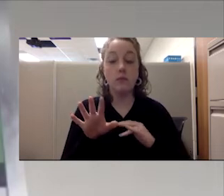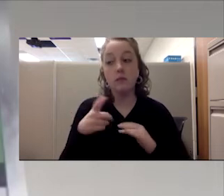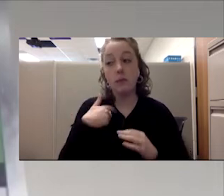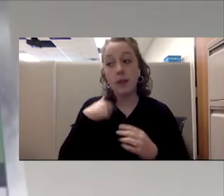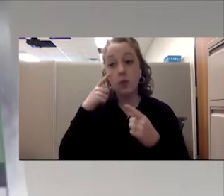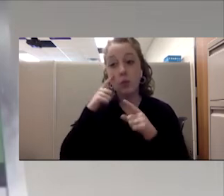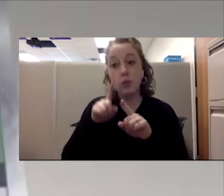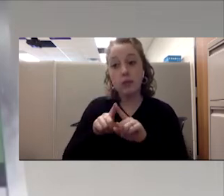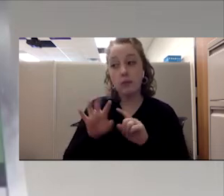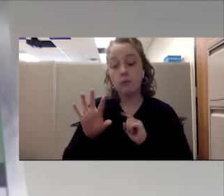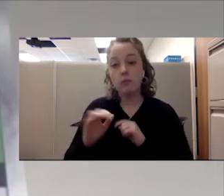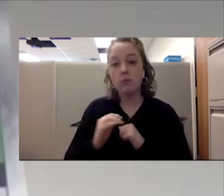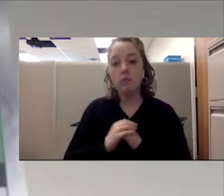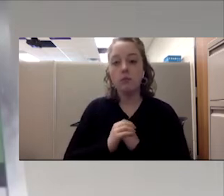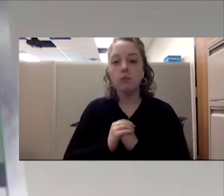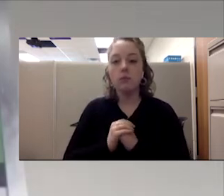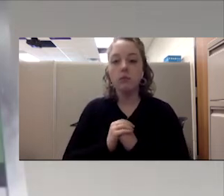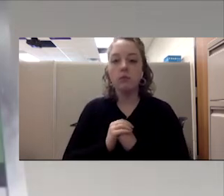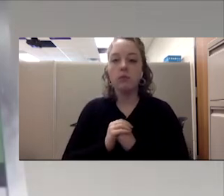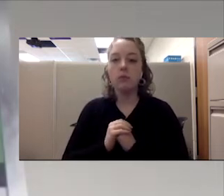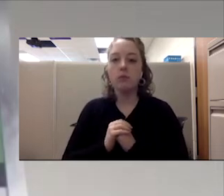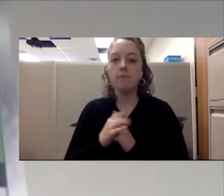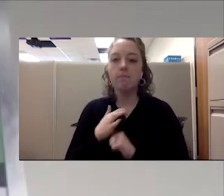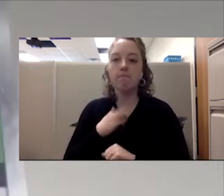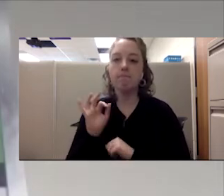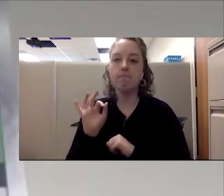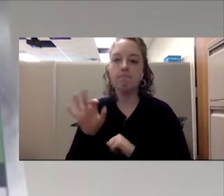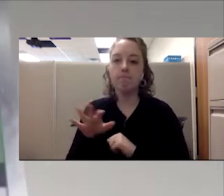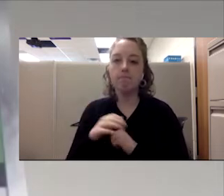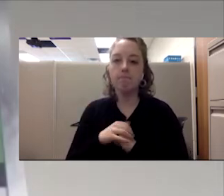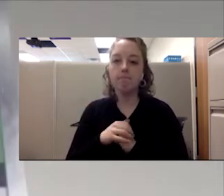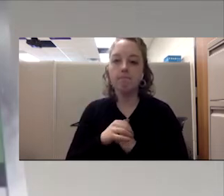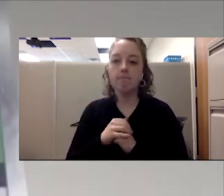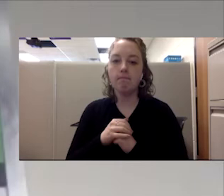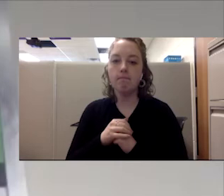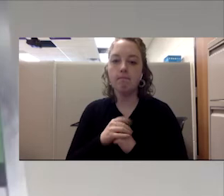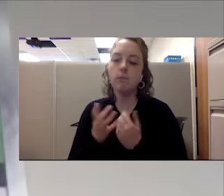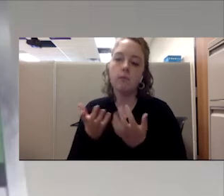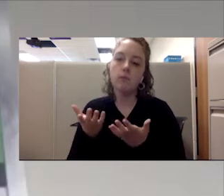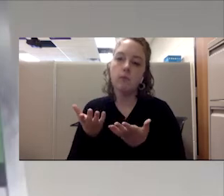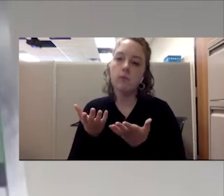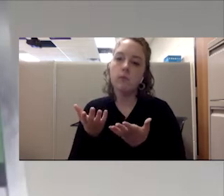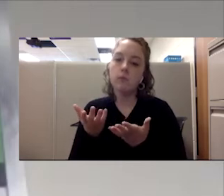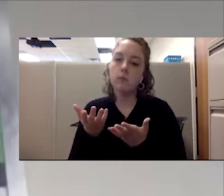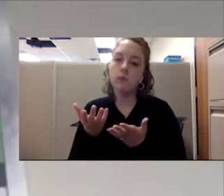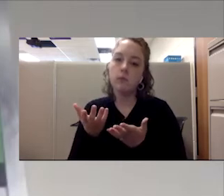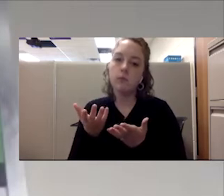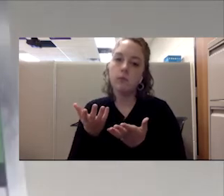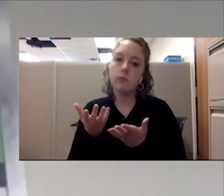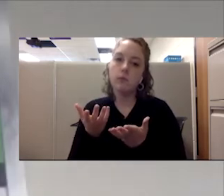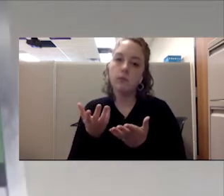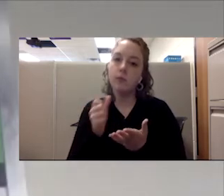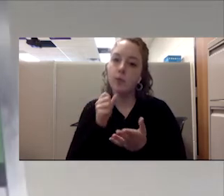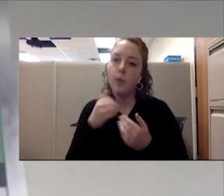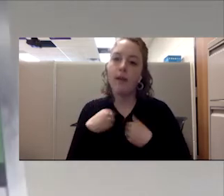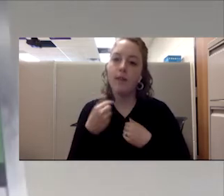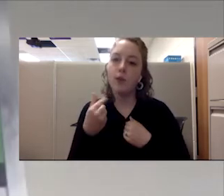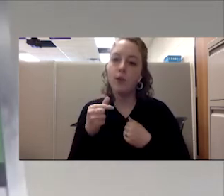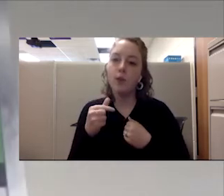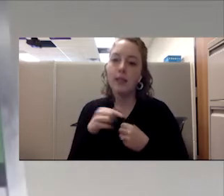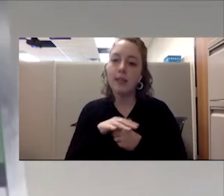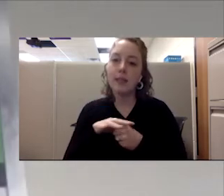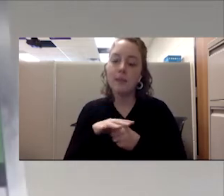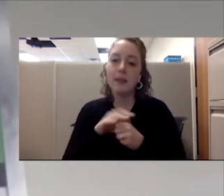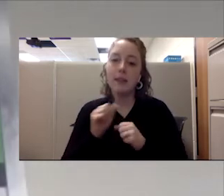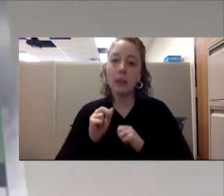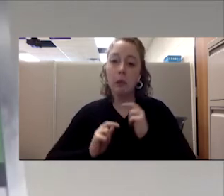on that. What I guess I want to make sure is, since we don't really have the option of a green space where we have 80 acres to build absolutely whatever we want on,